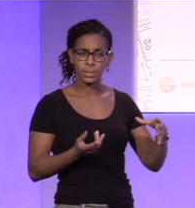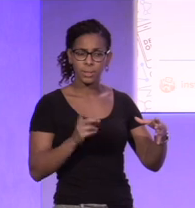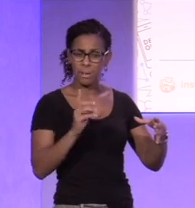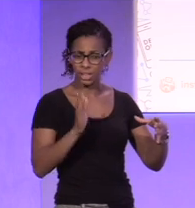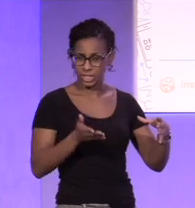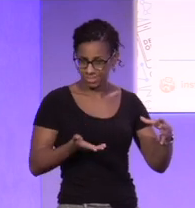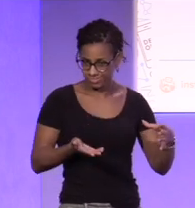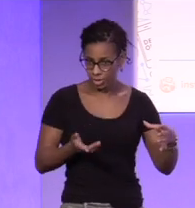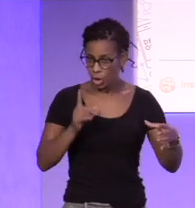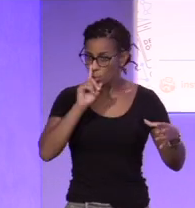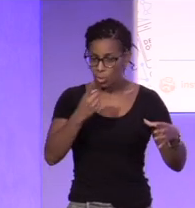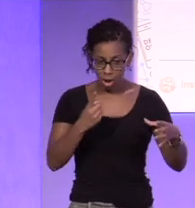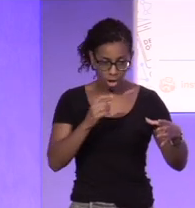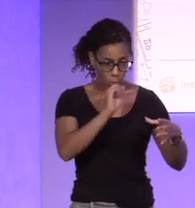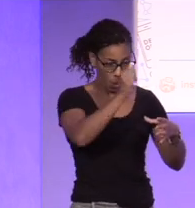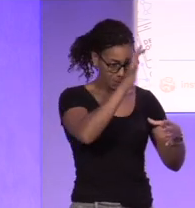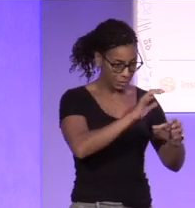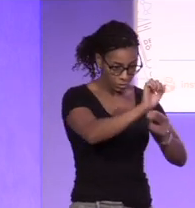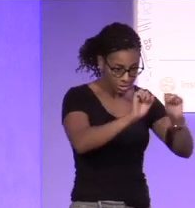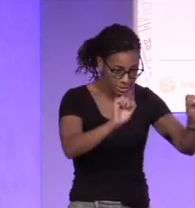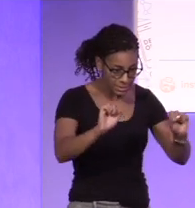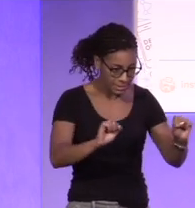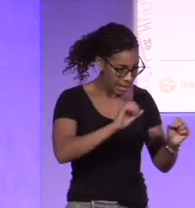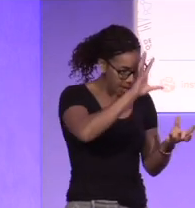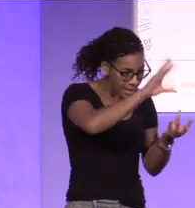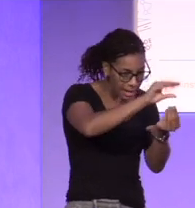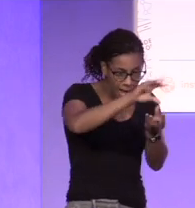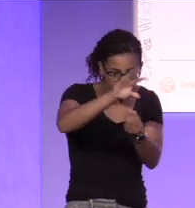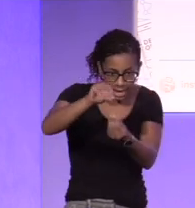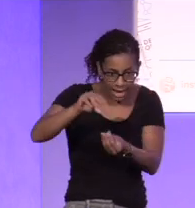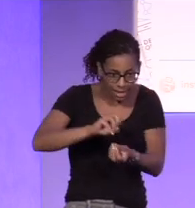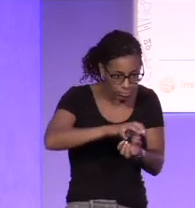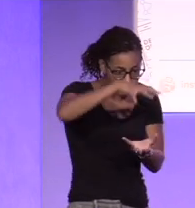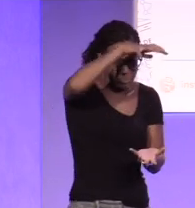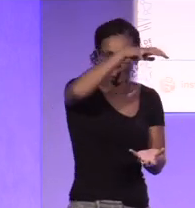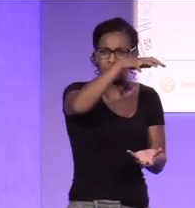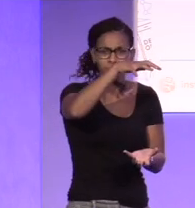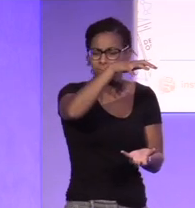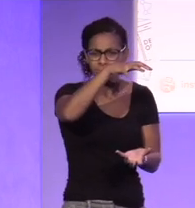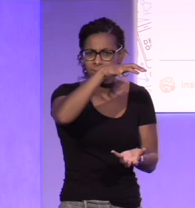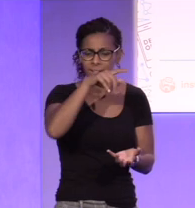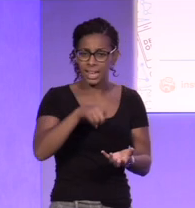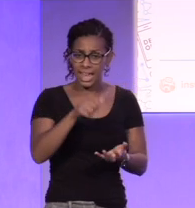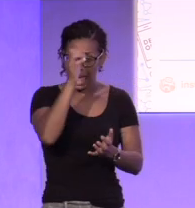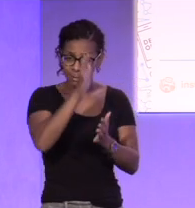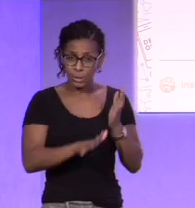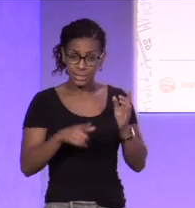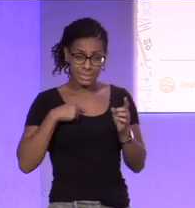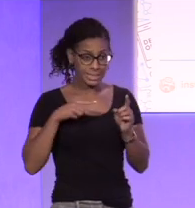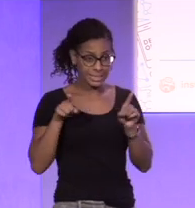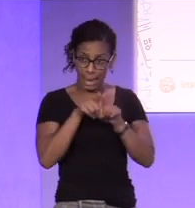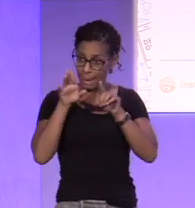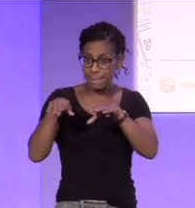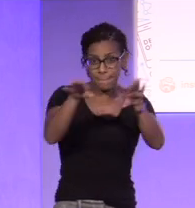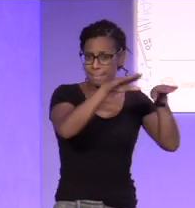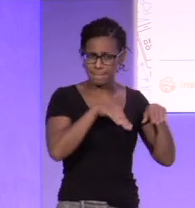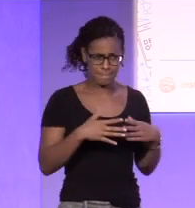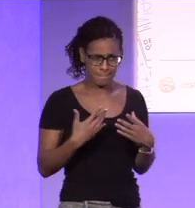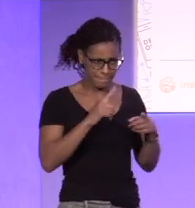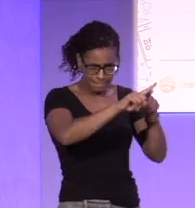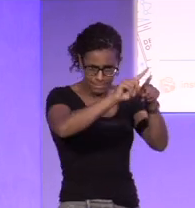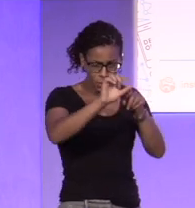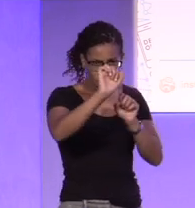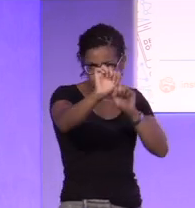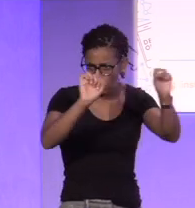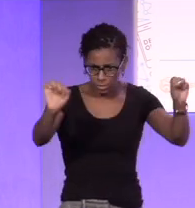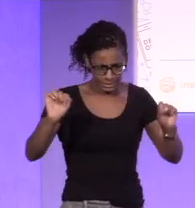aggregate experience. You can't add it up arithmetically. Experience is not homogeneous, because when you bring teams together, even though people may be